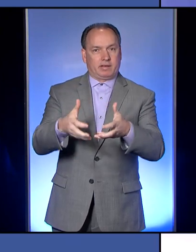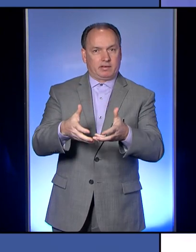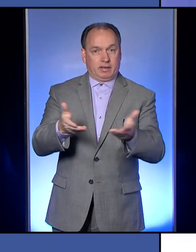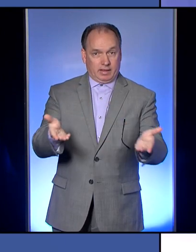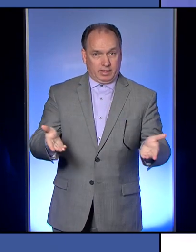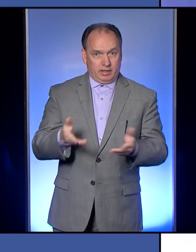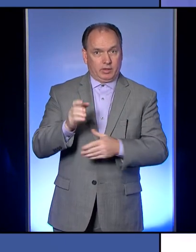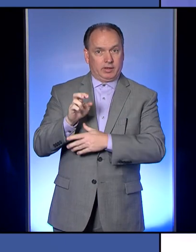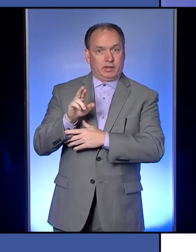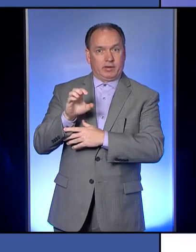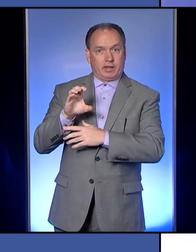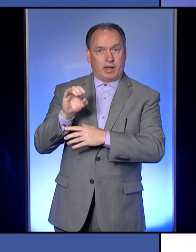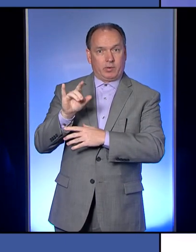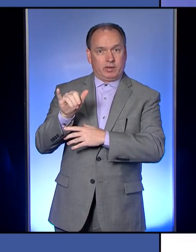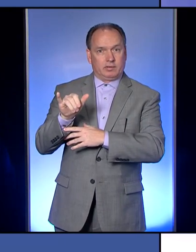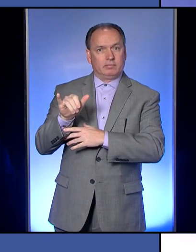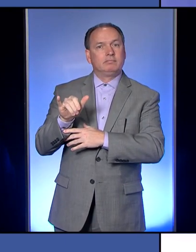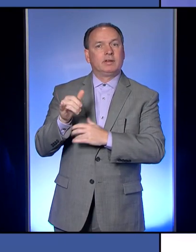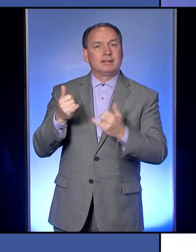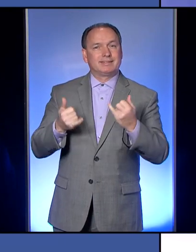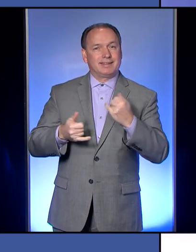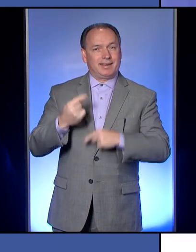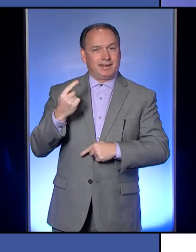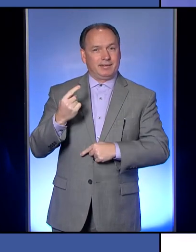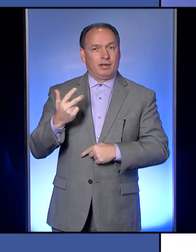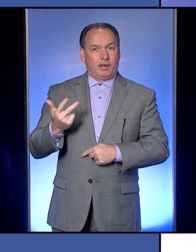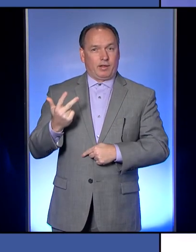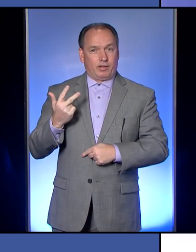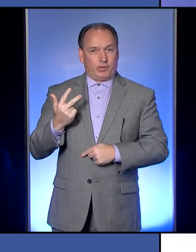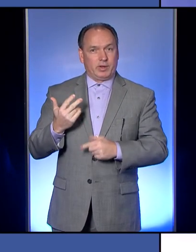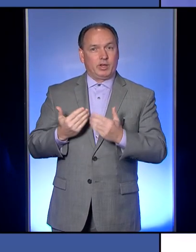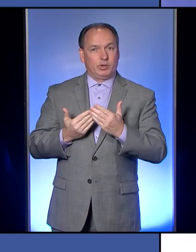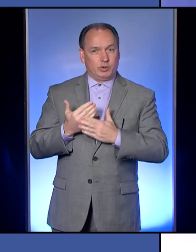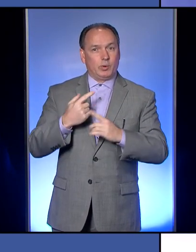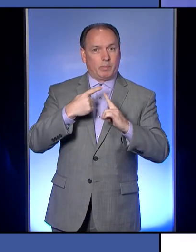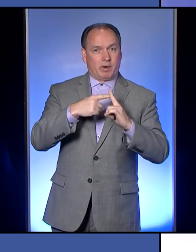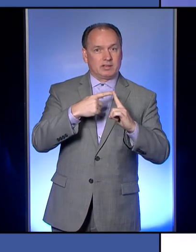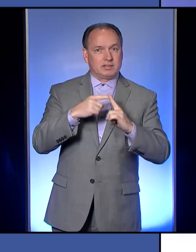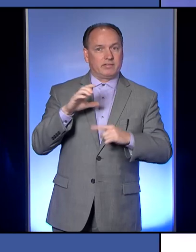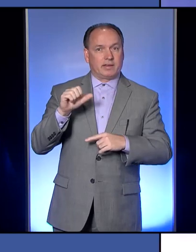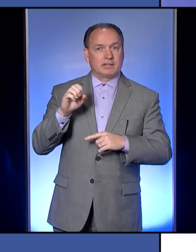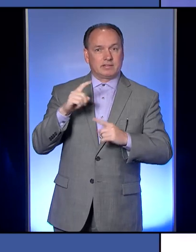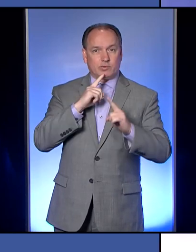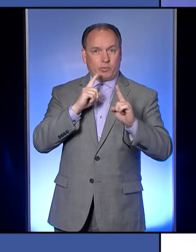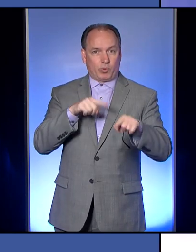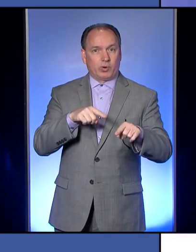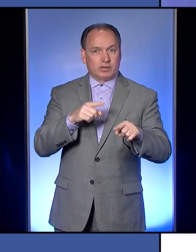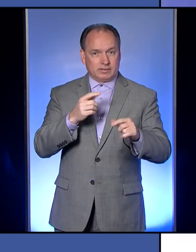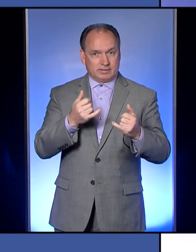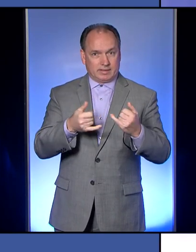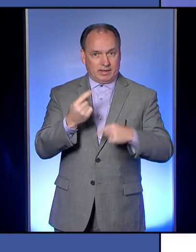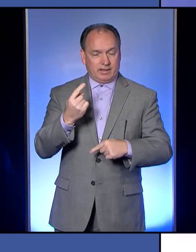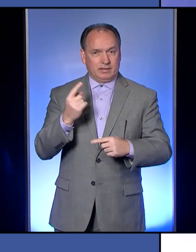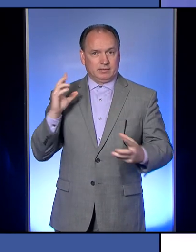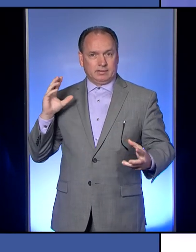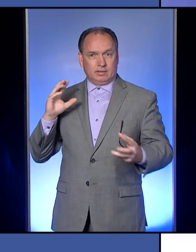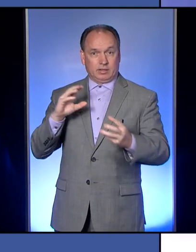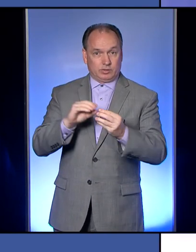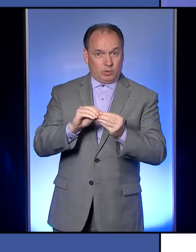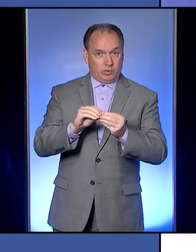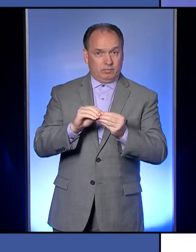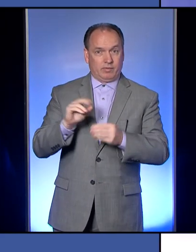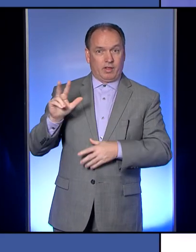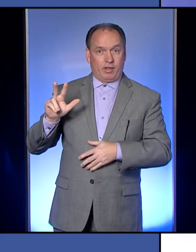three new confirmed positive cases of COVID-19 in Erie County to report today, which brings us to a total